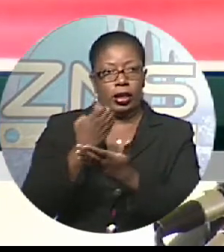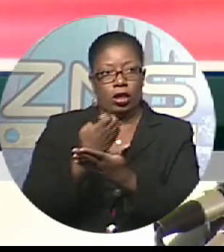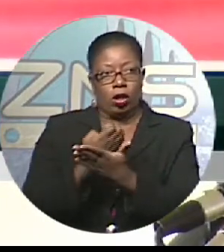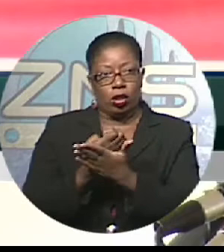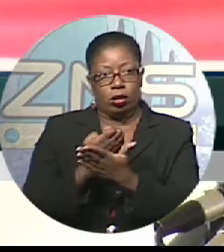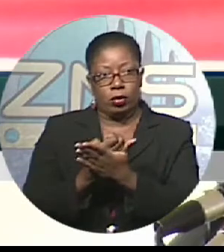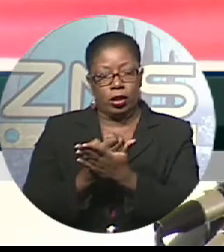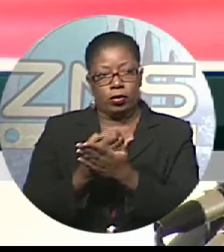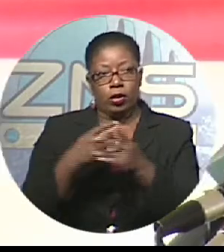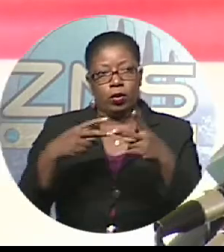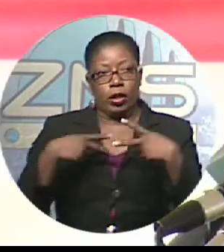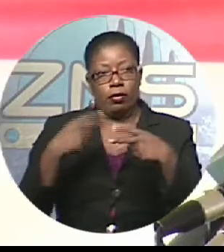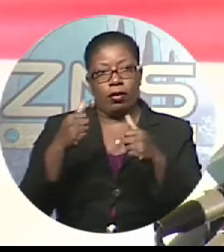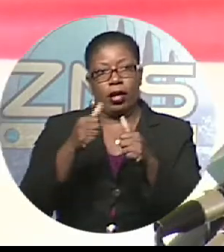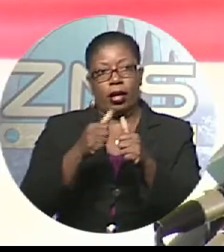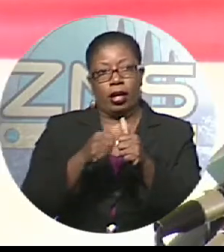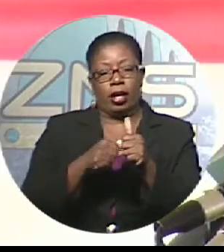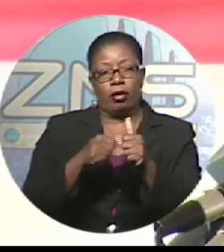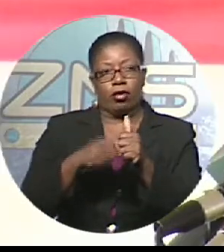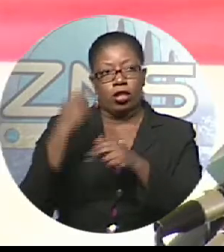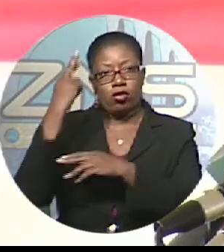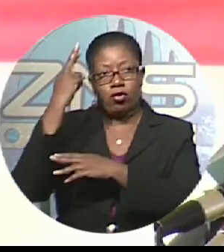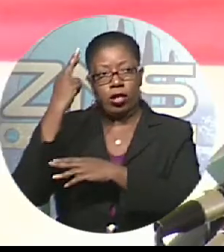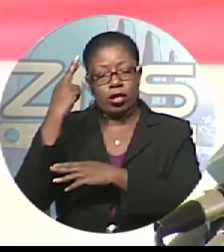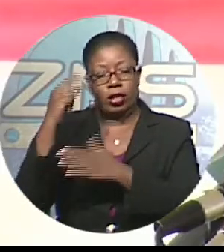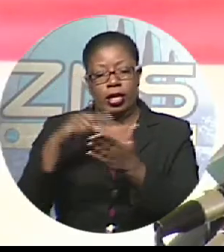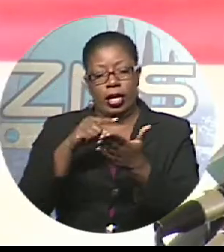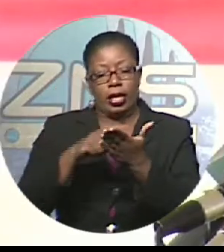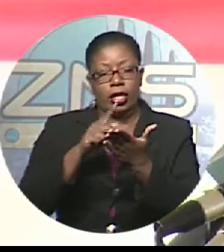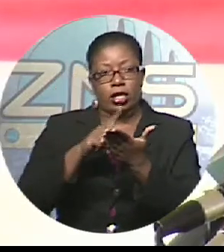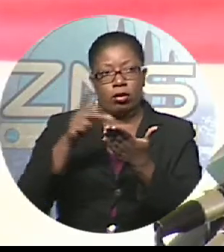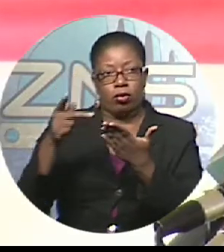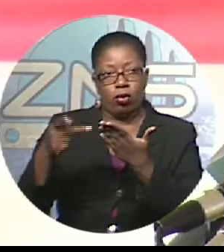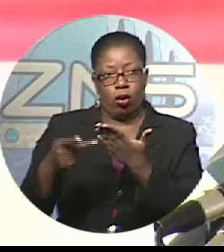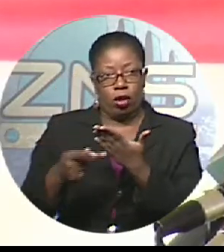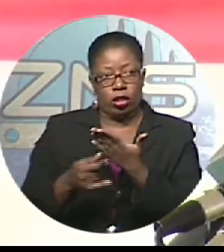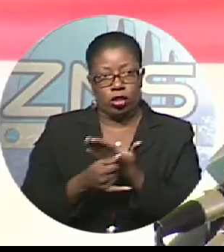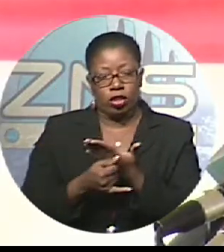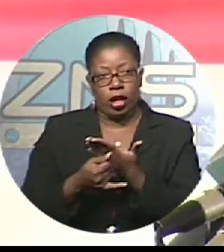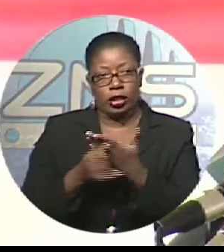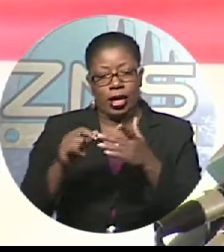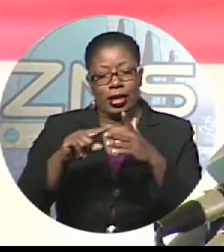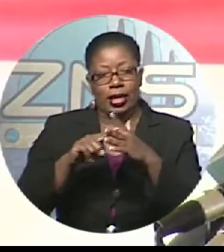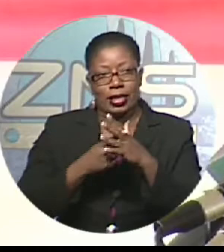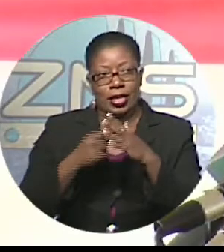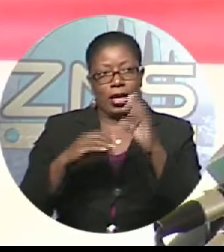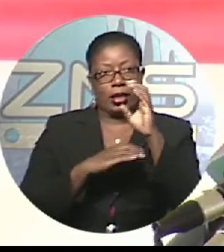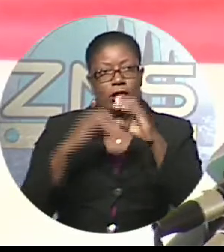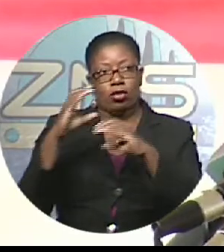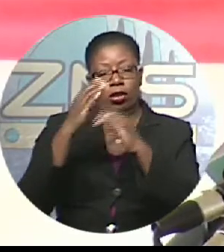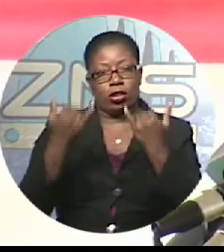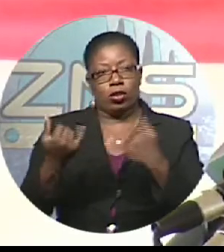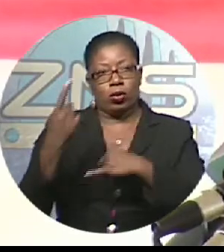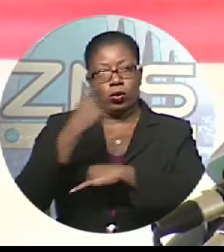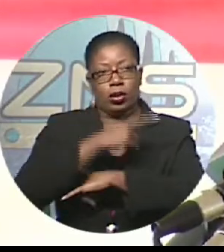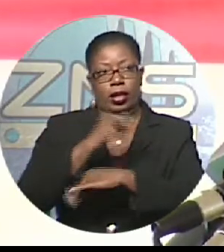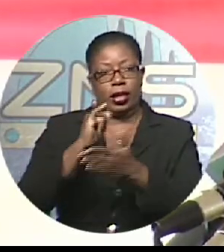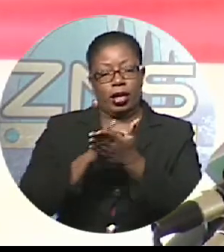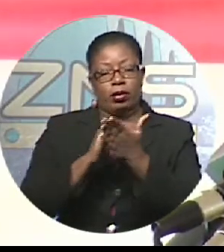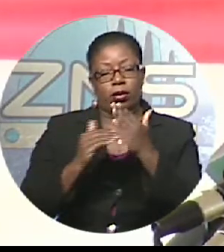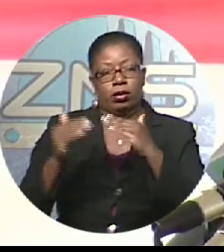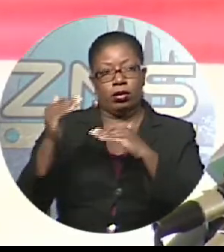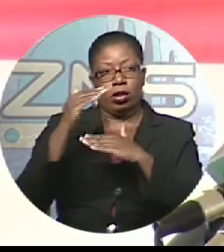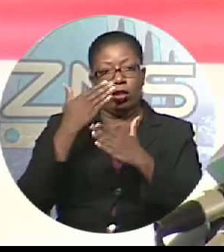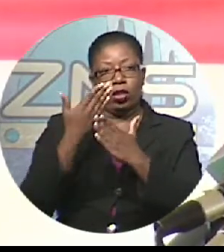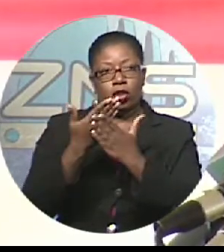have every reason to believe that this port project that starts construction today will promote economic development